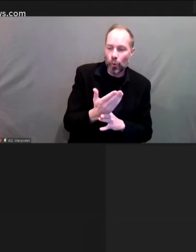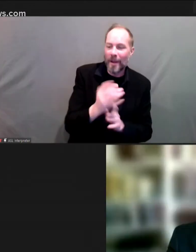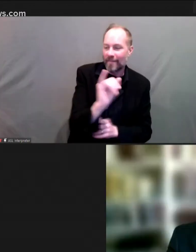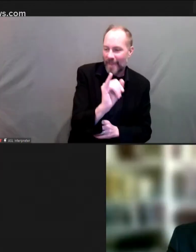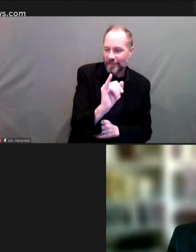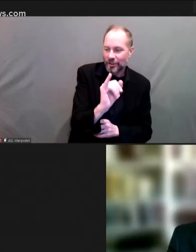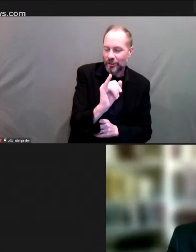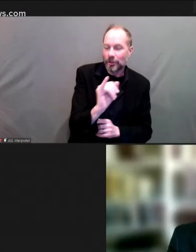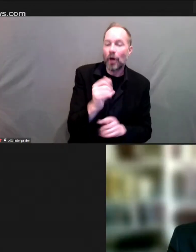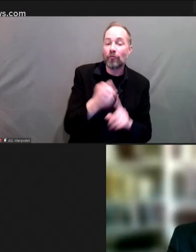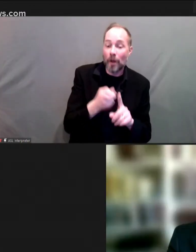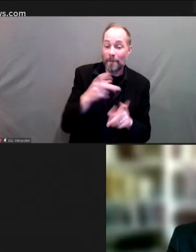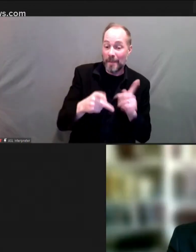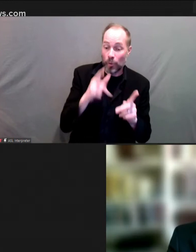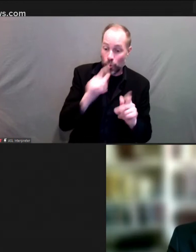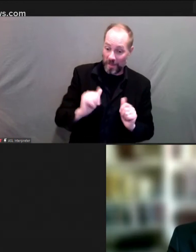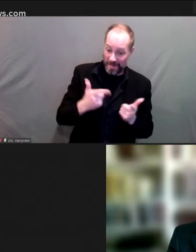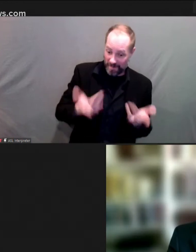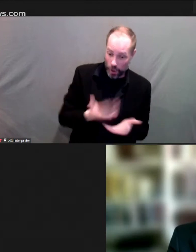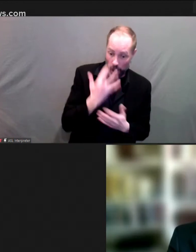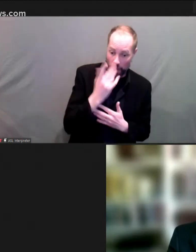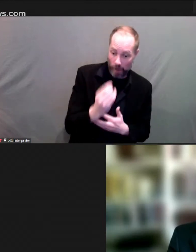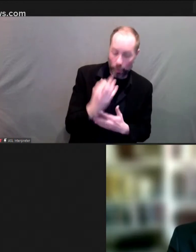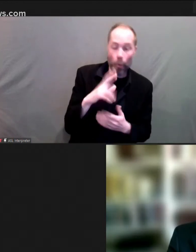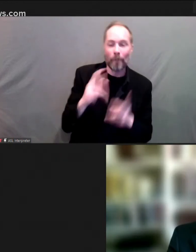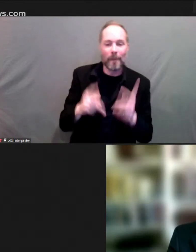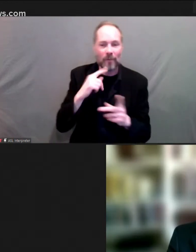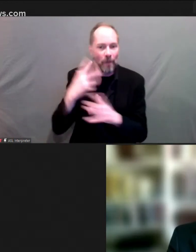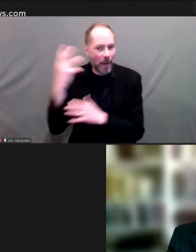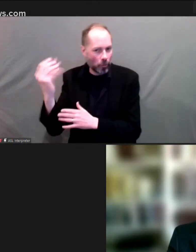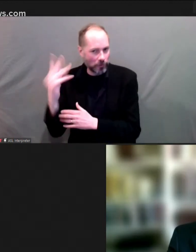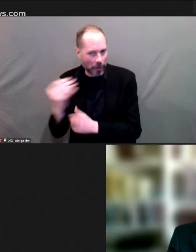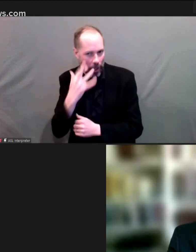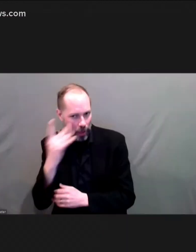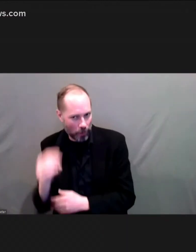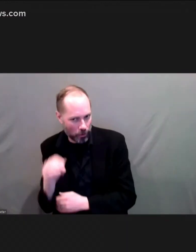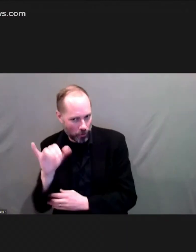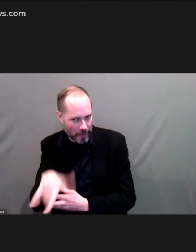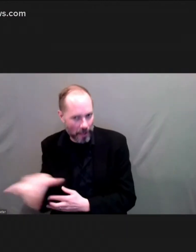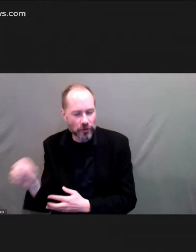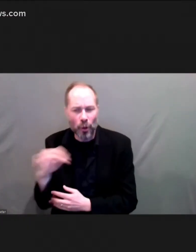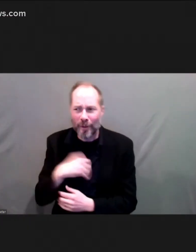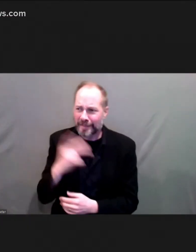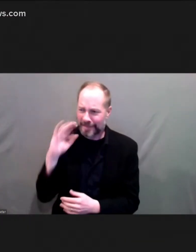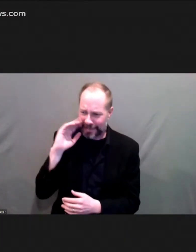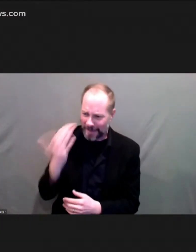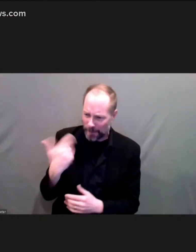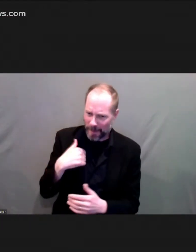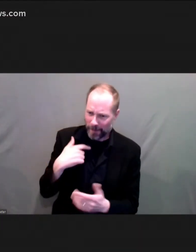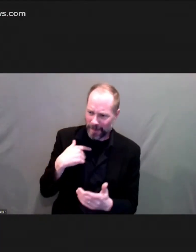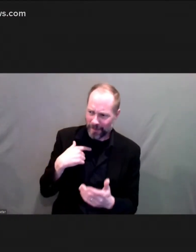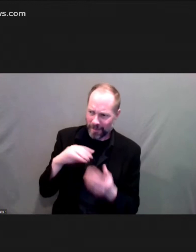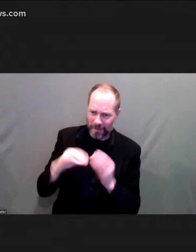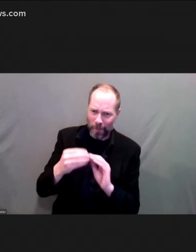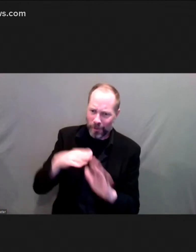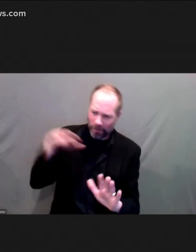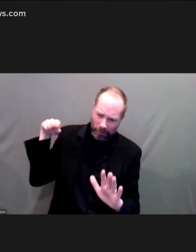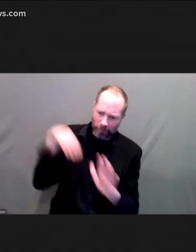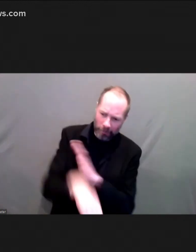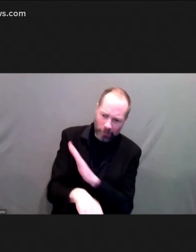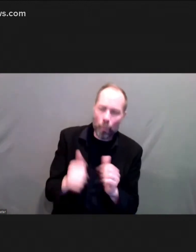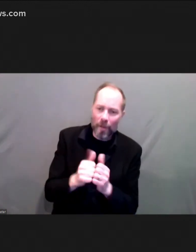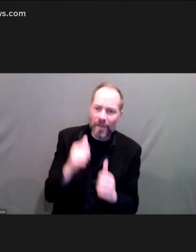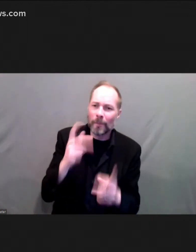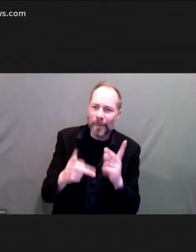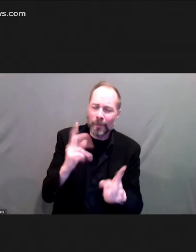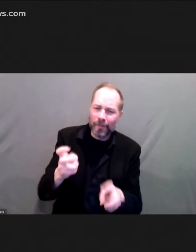And also, it looks like that there's been a pretty substantial drop in just the last few days in hospitalizations. And